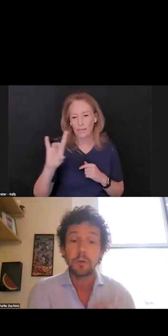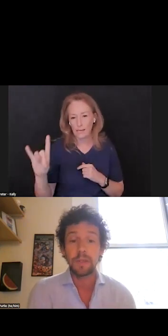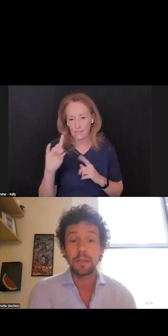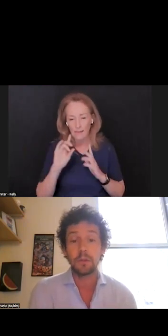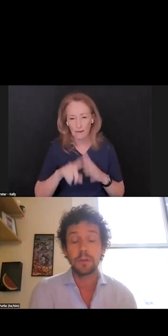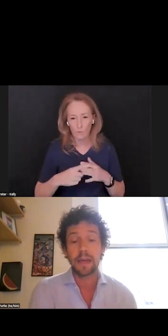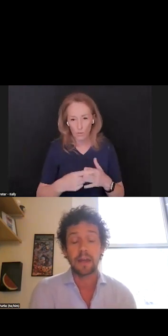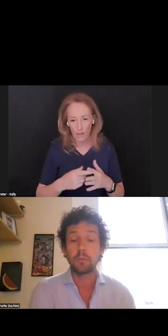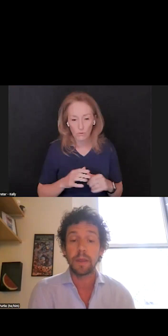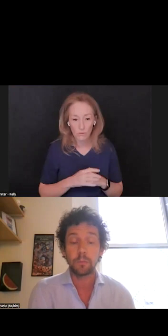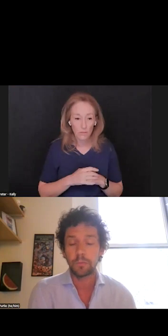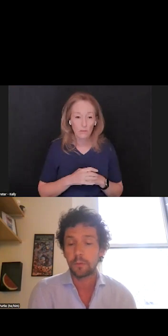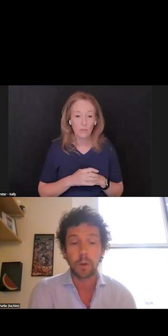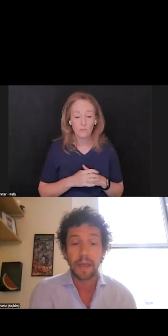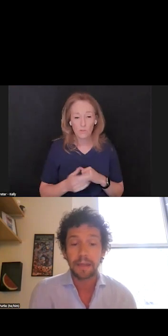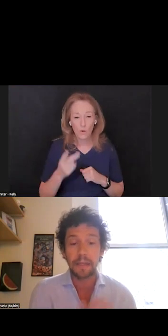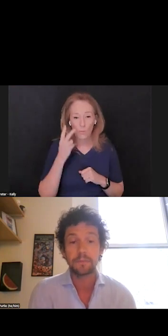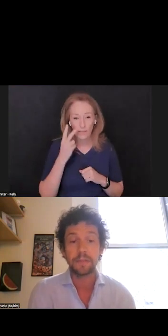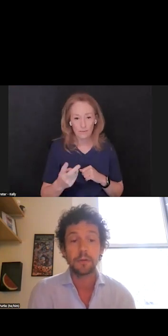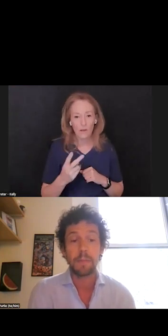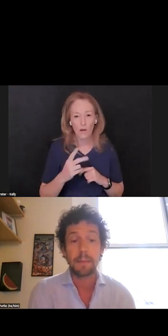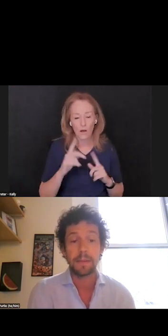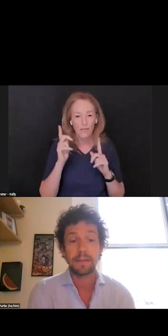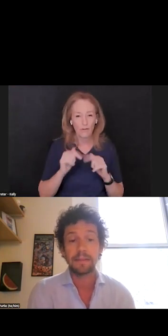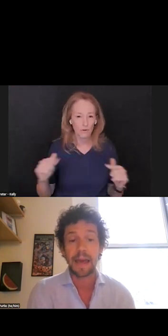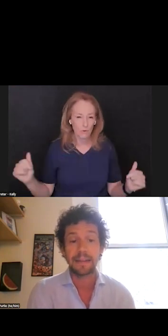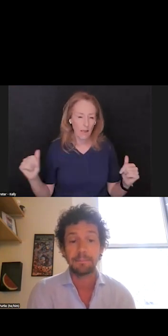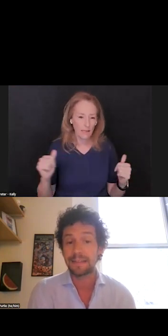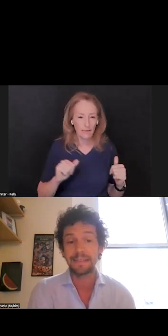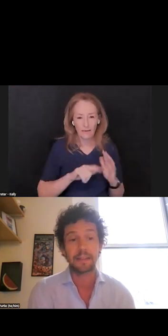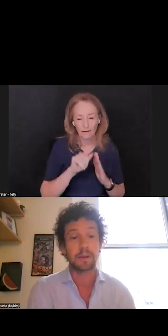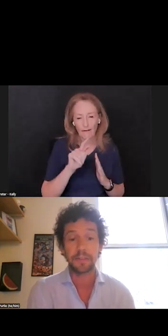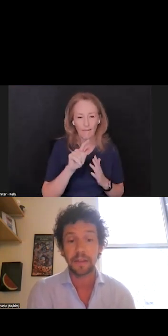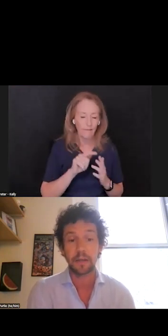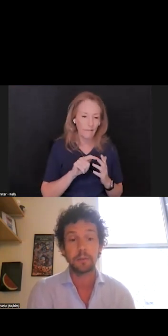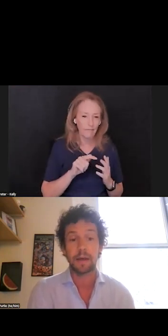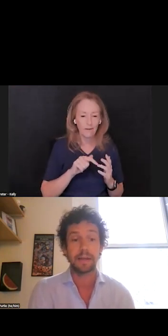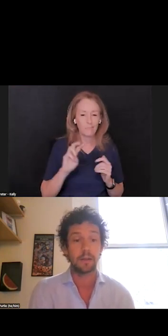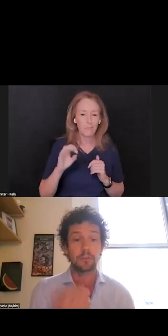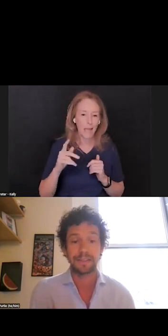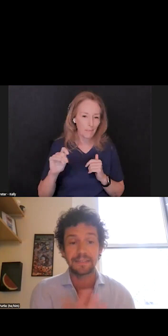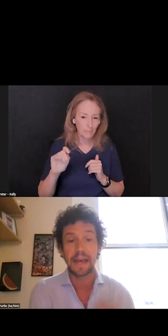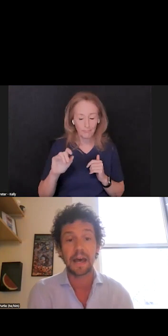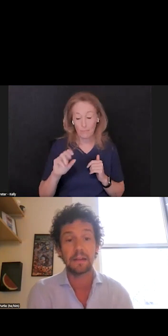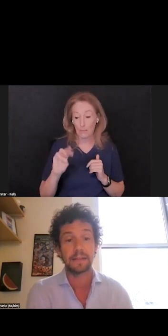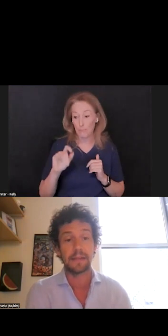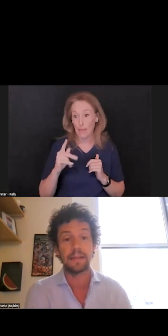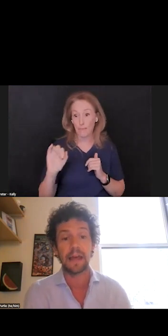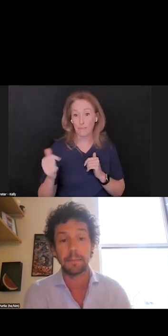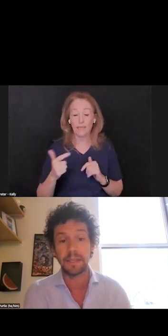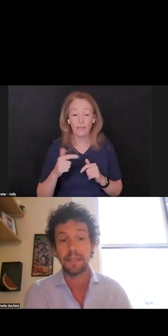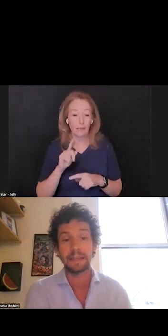do that, we looked at the variety of legal mapping databases that are out there by Crisis Now